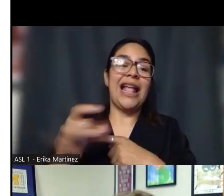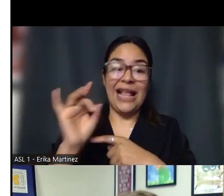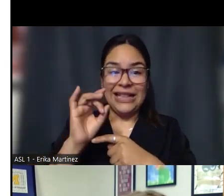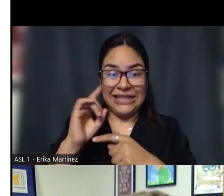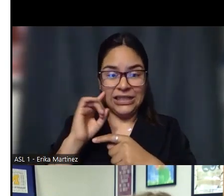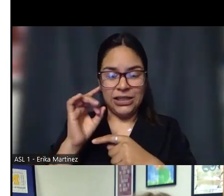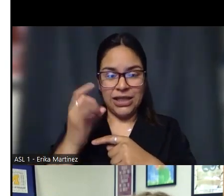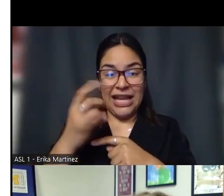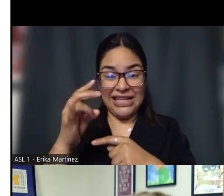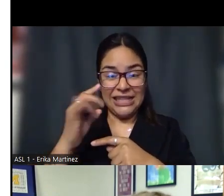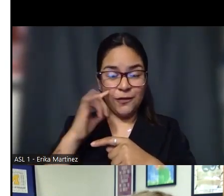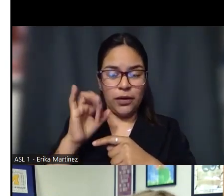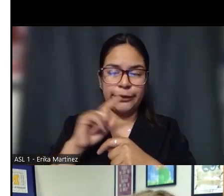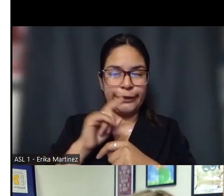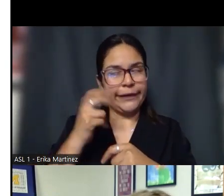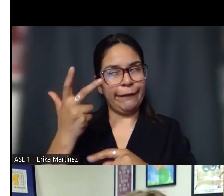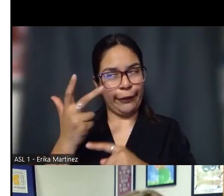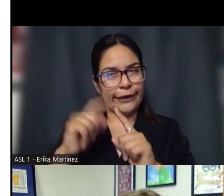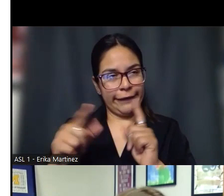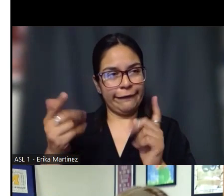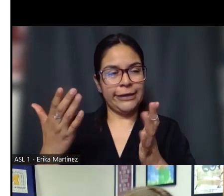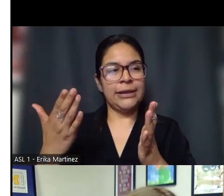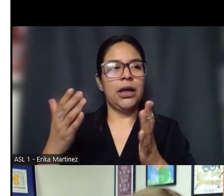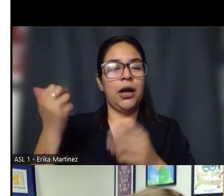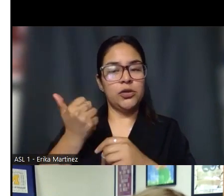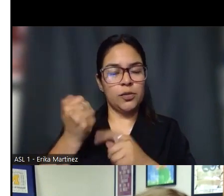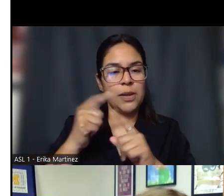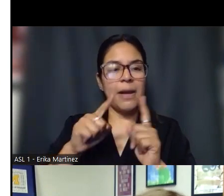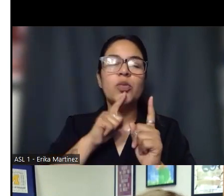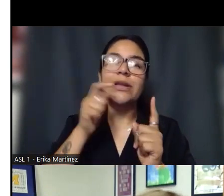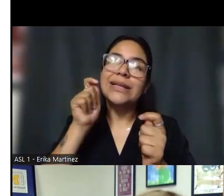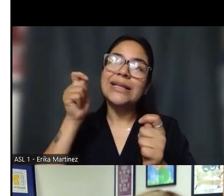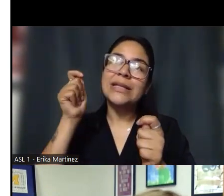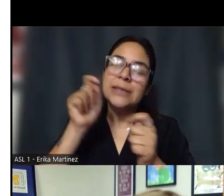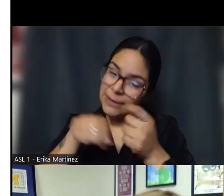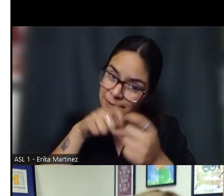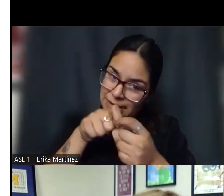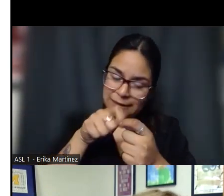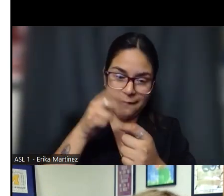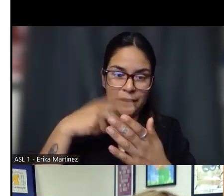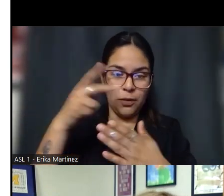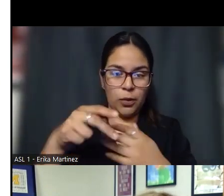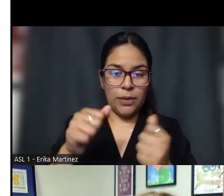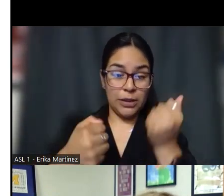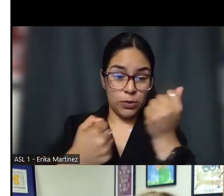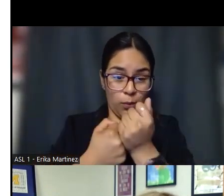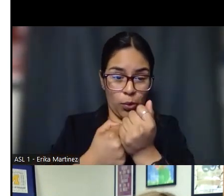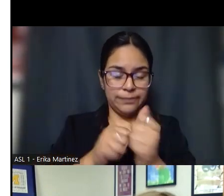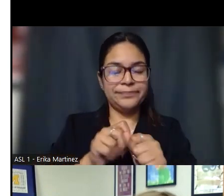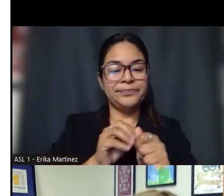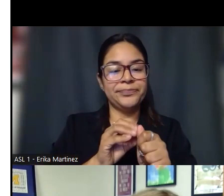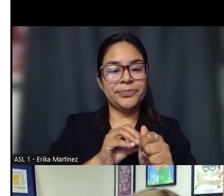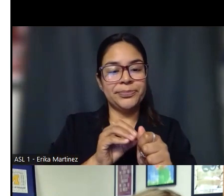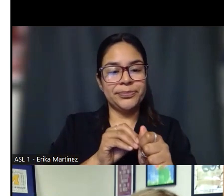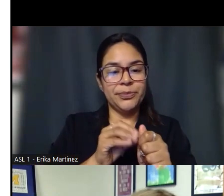really only 3 fund sources, but 18 different specific programs these funds are required to support. And at any